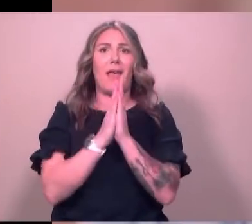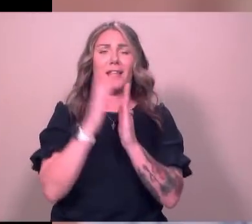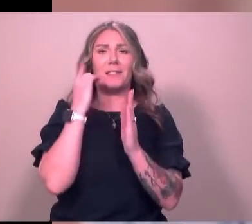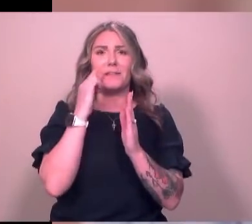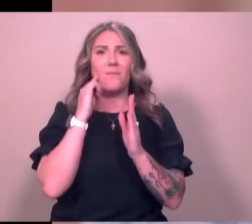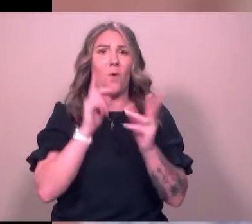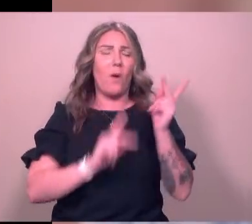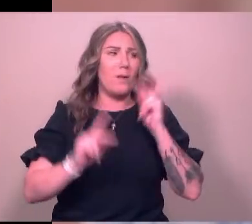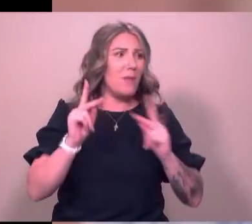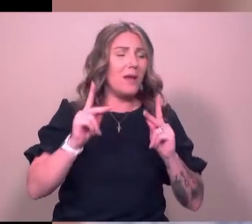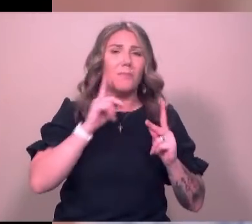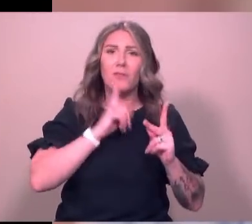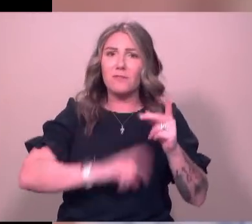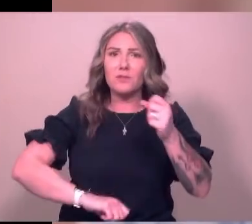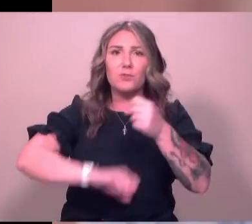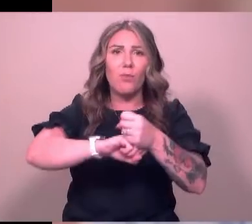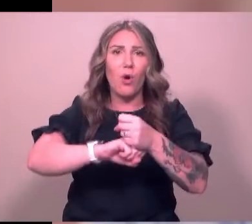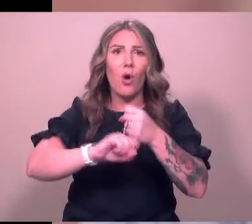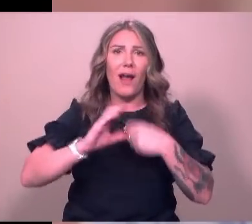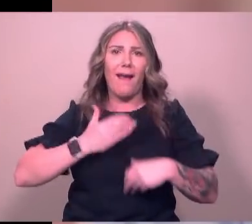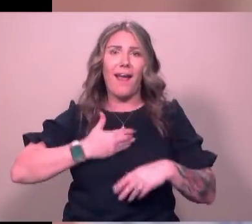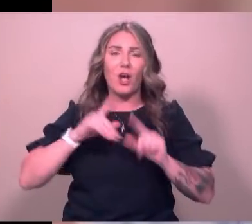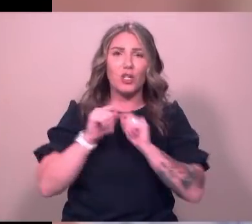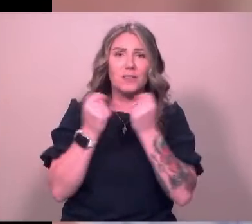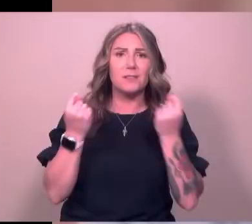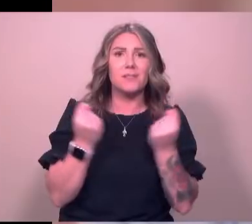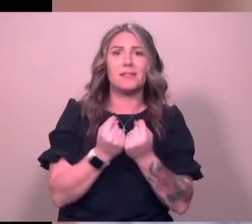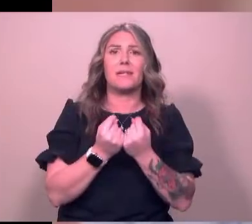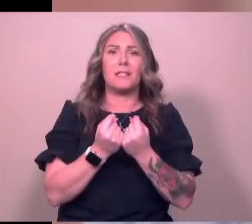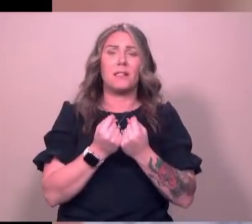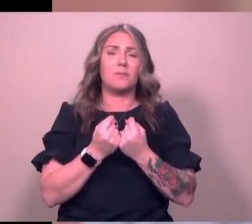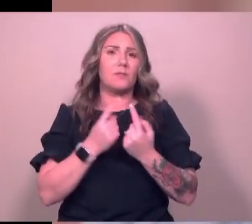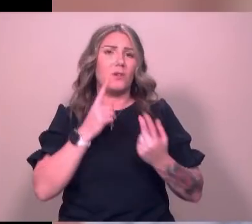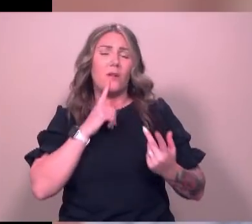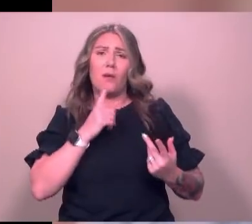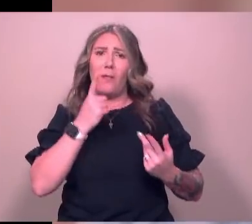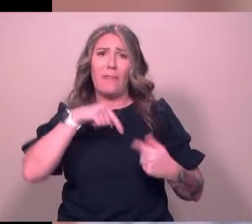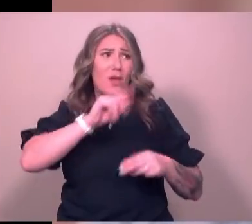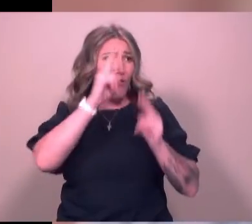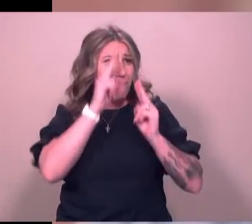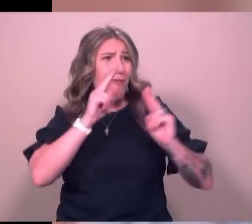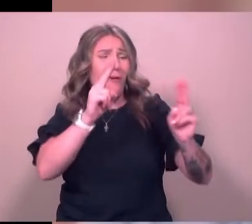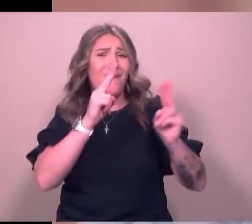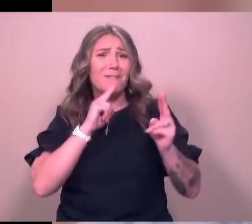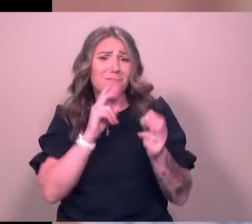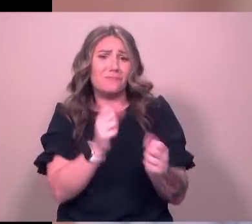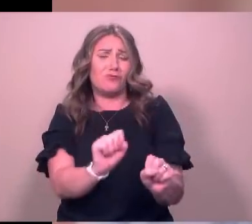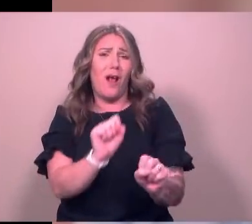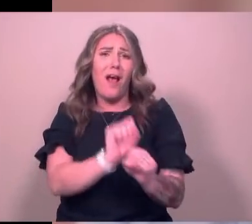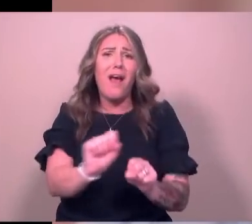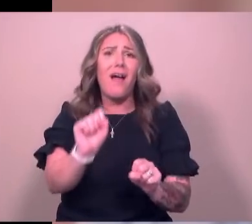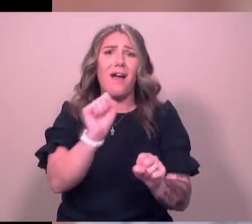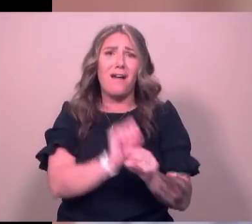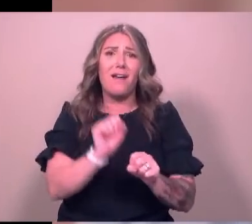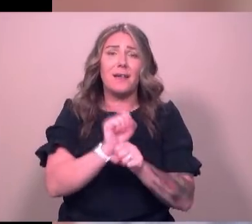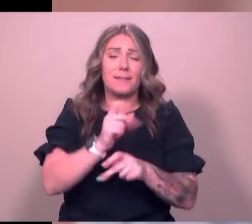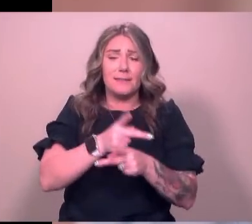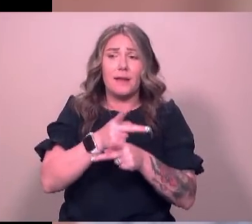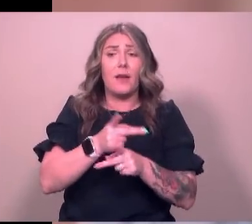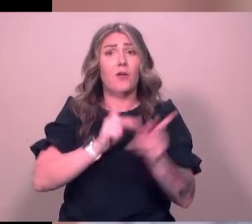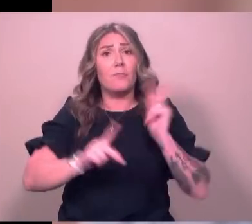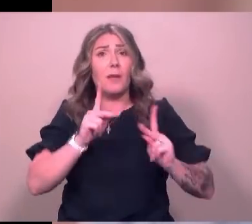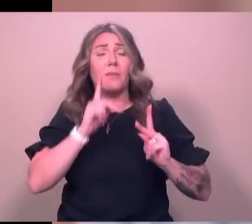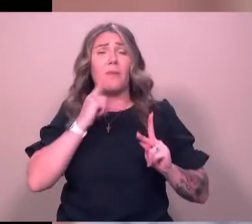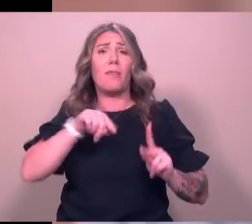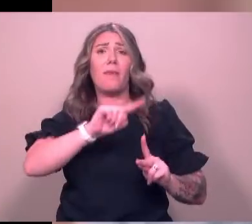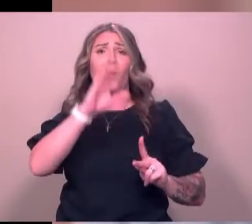in terms of support of our teams that are making heroic effort to take care of people. They're going to continue to